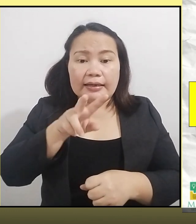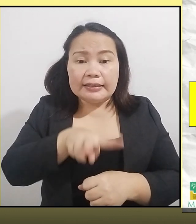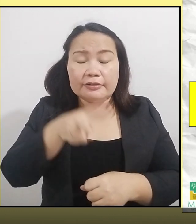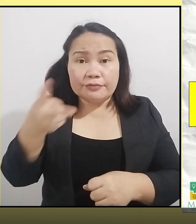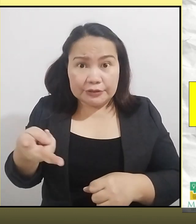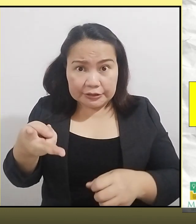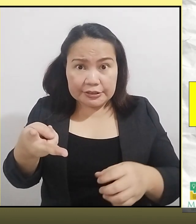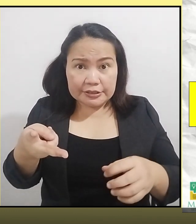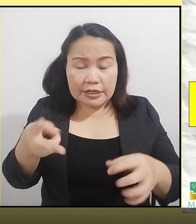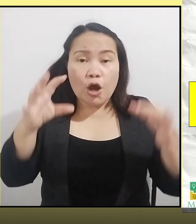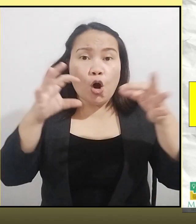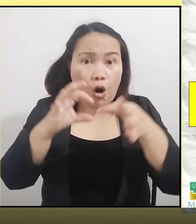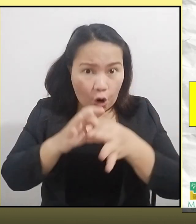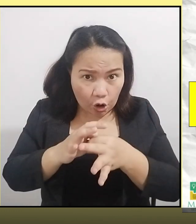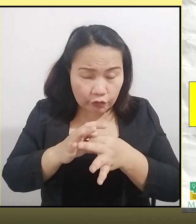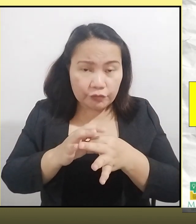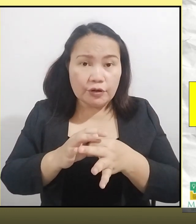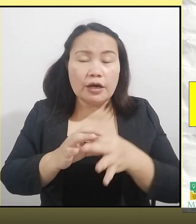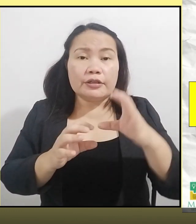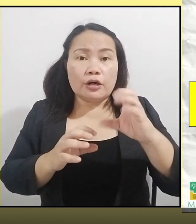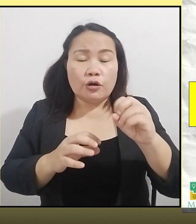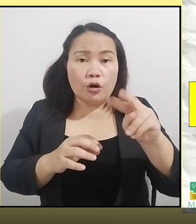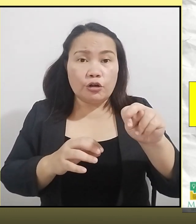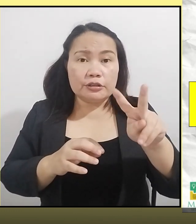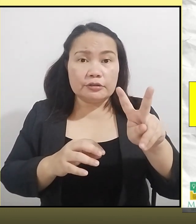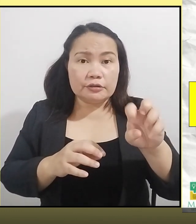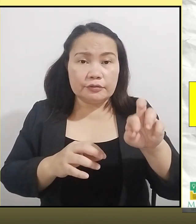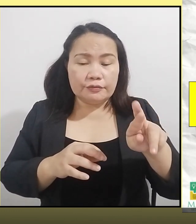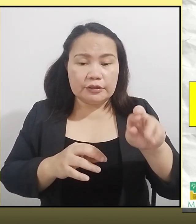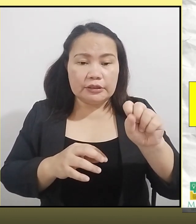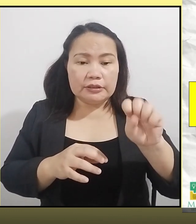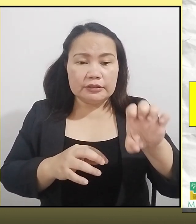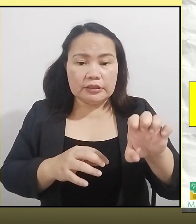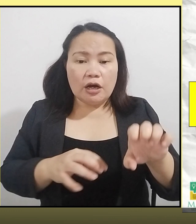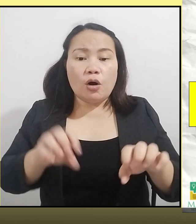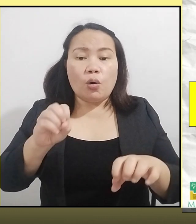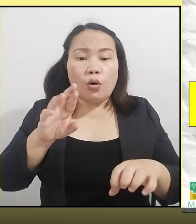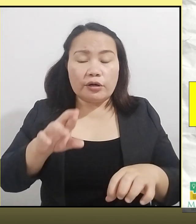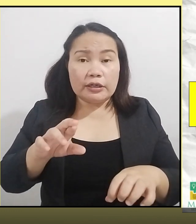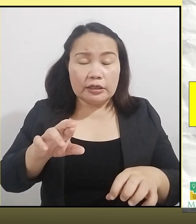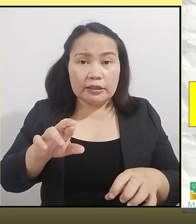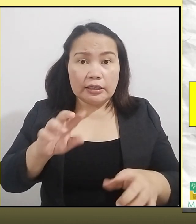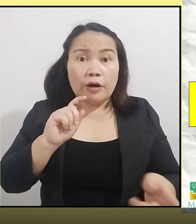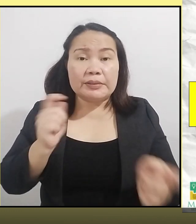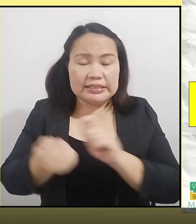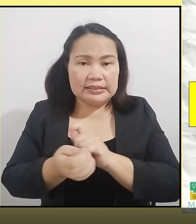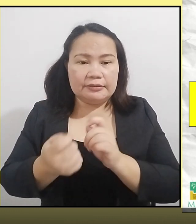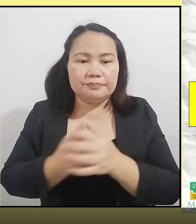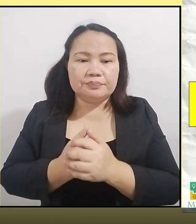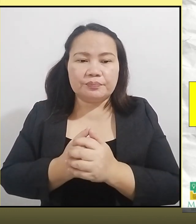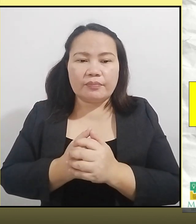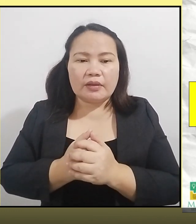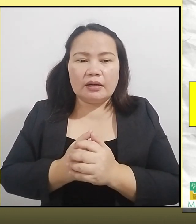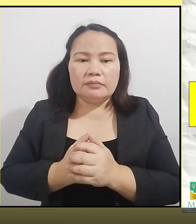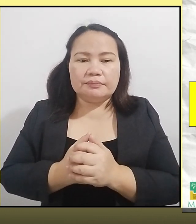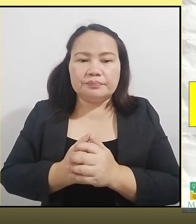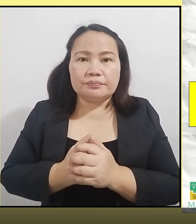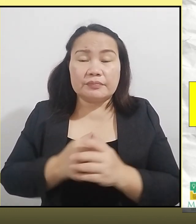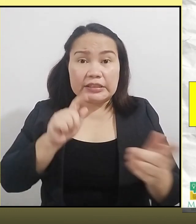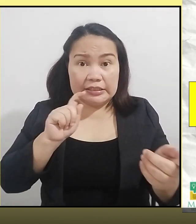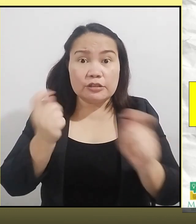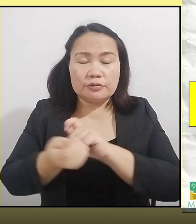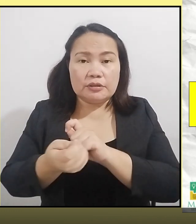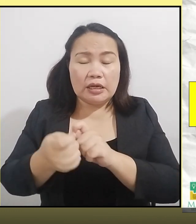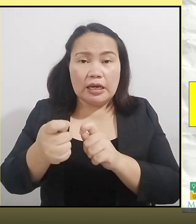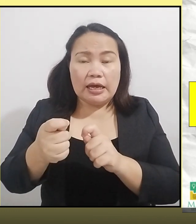gagawin lang natin, kukunin lang natin yung inverse ng ating converse. Okay? I-switch lang